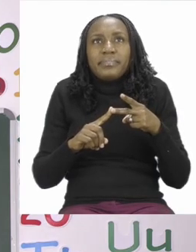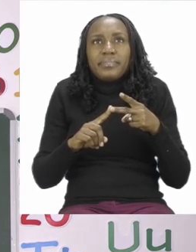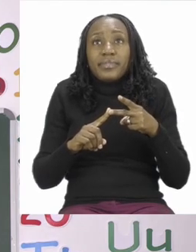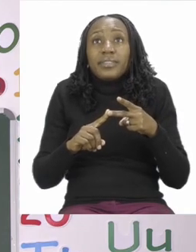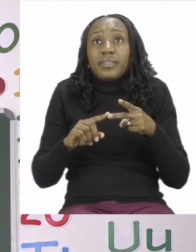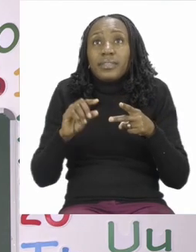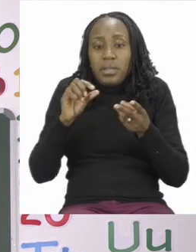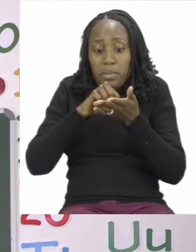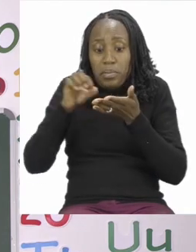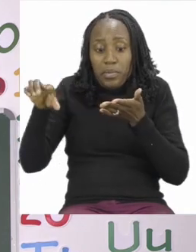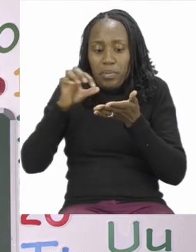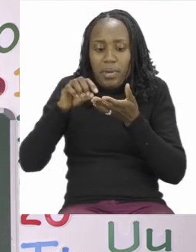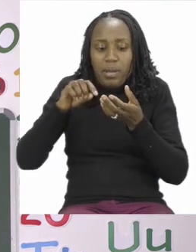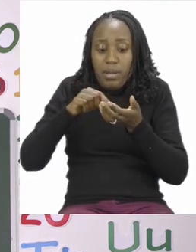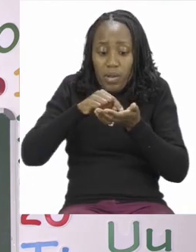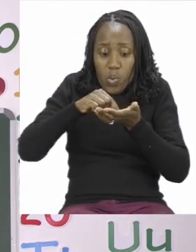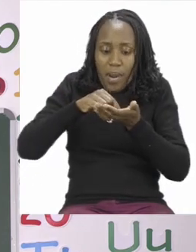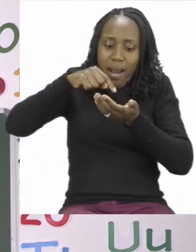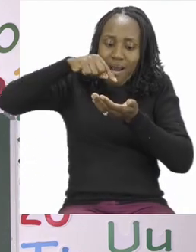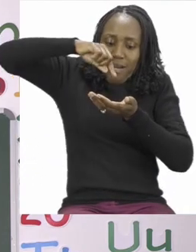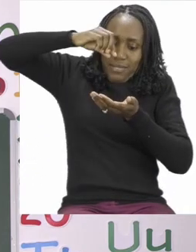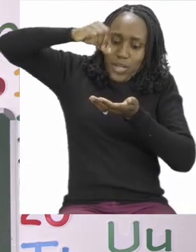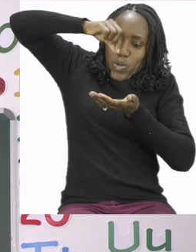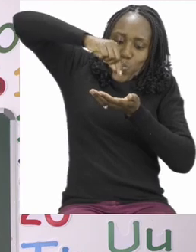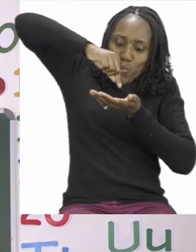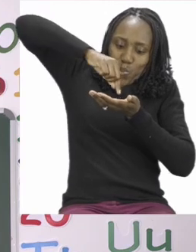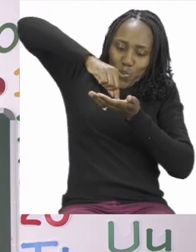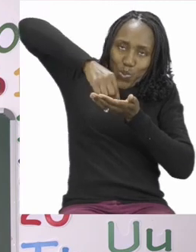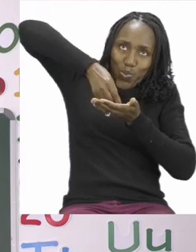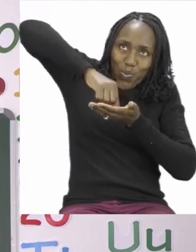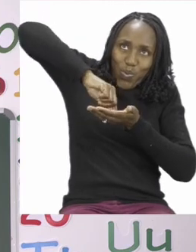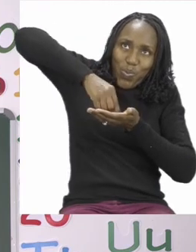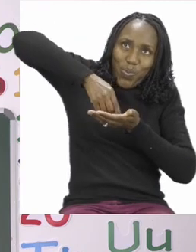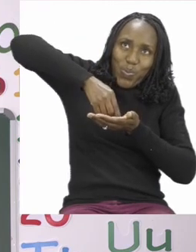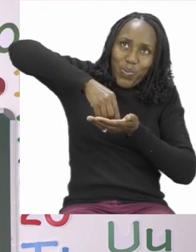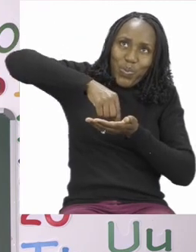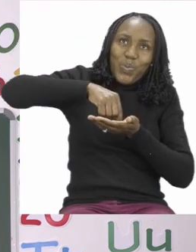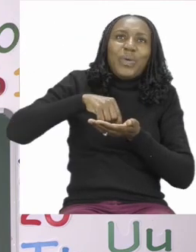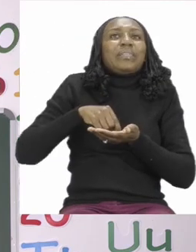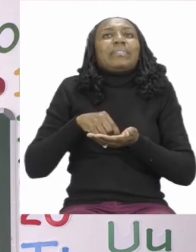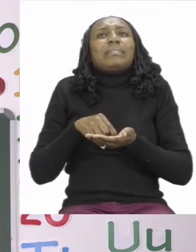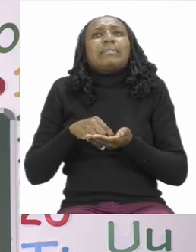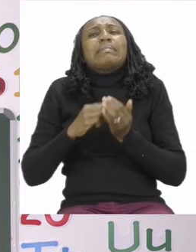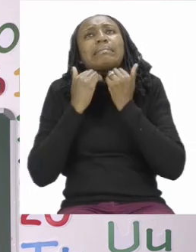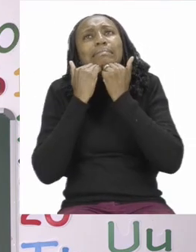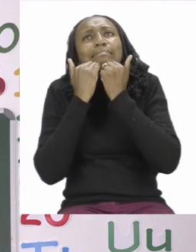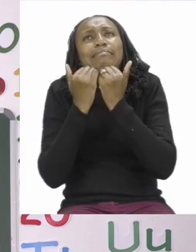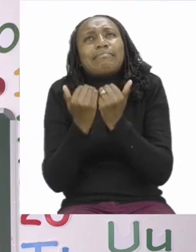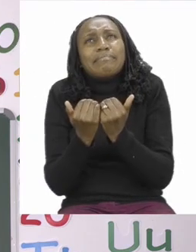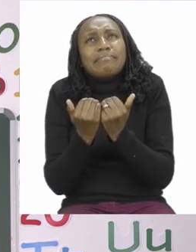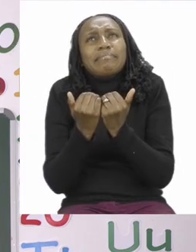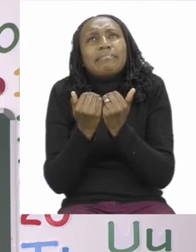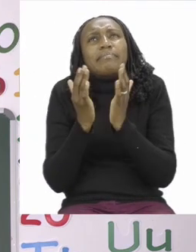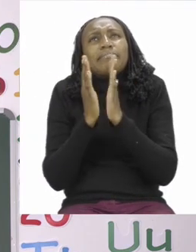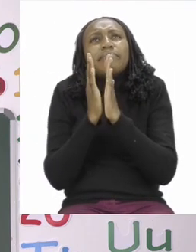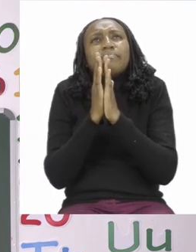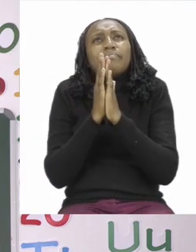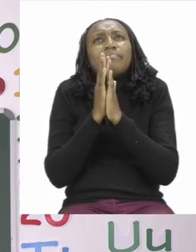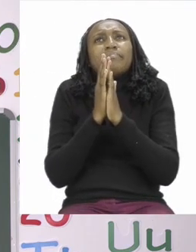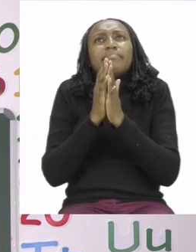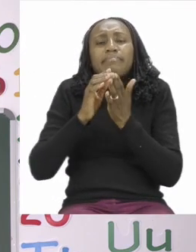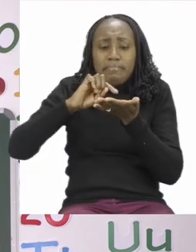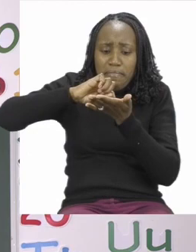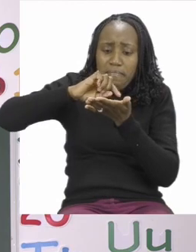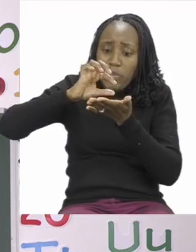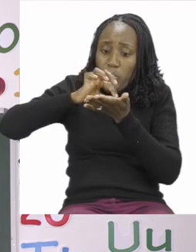deep inside the hole. Now, this is very important to make sure that the seed is not sitting on